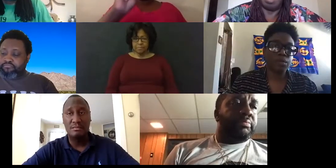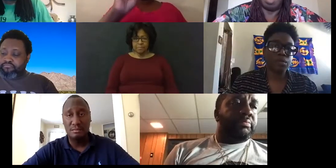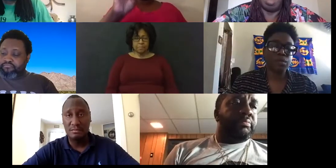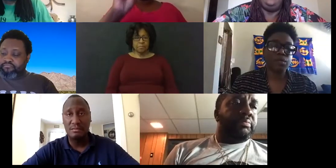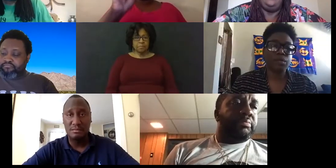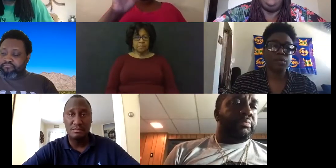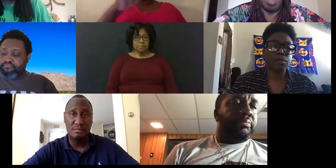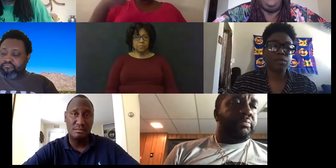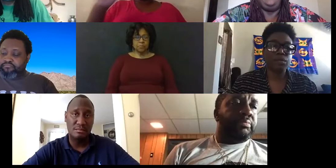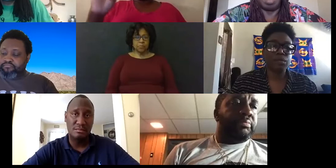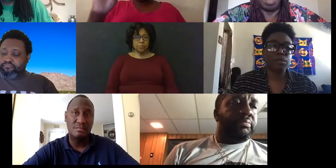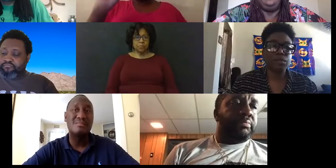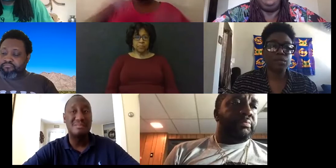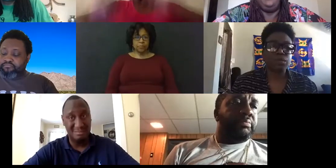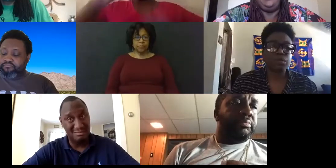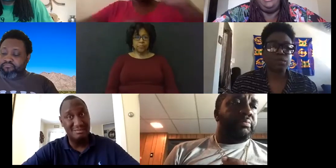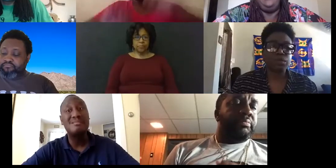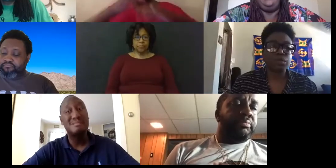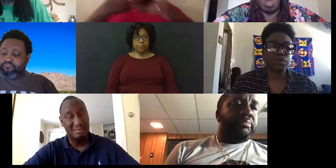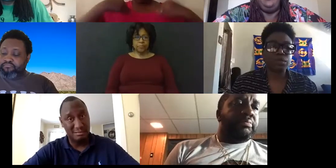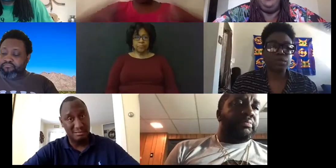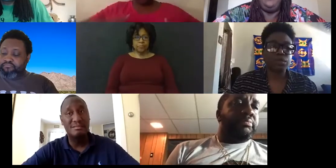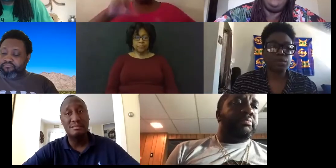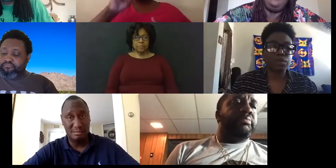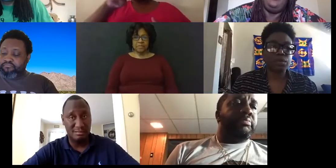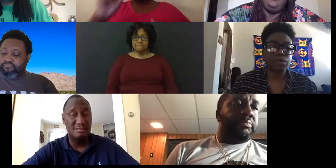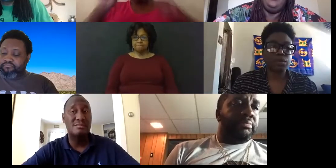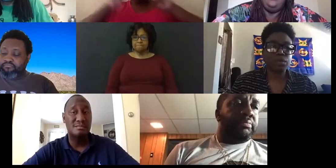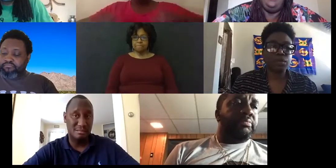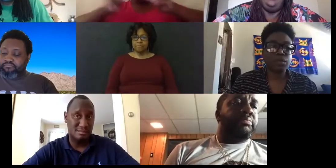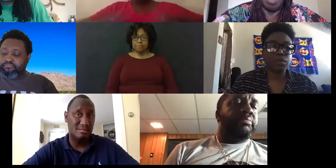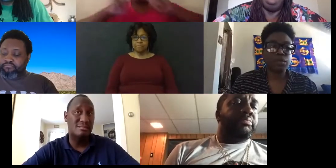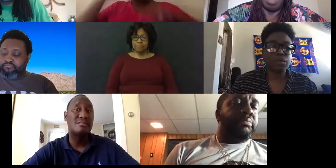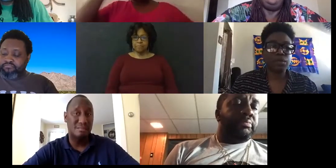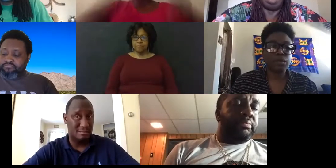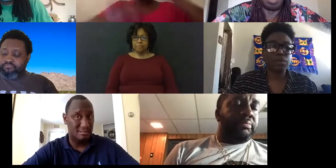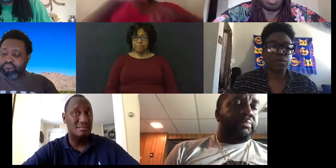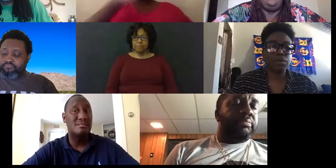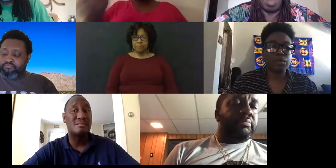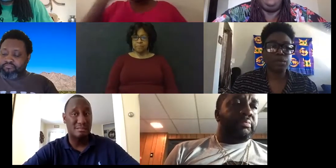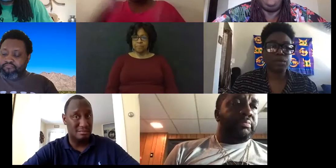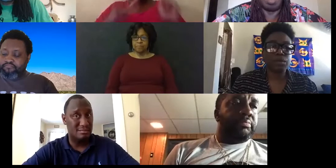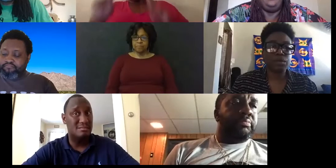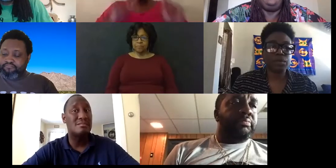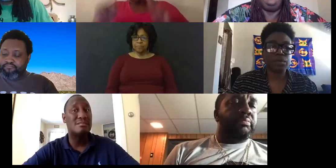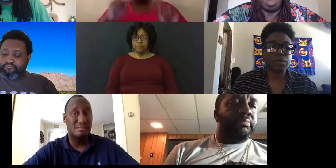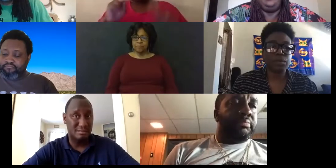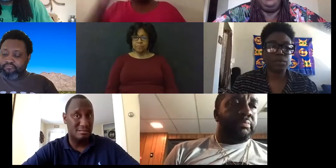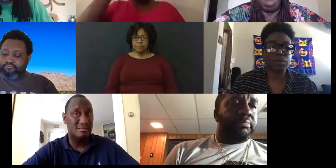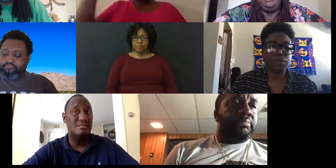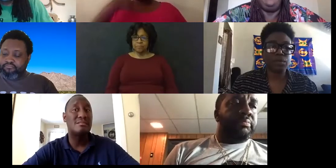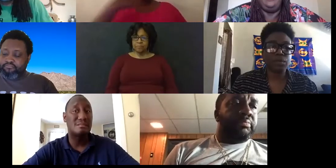the ways in which our DNA and our bodies are used for scientific development for white people. There's going to be an inherent mistrust of